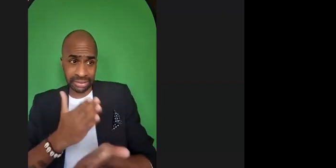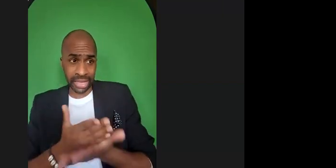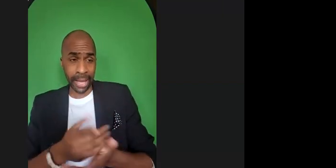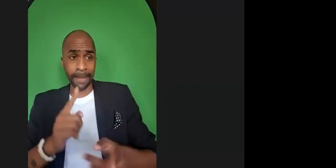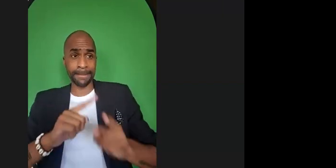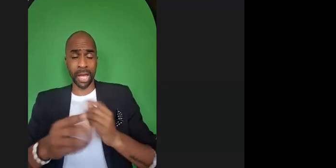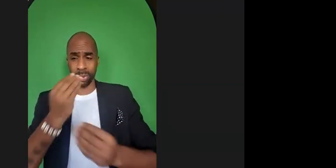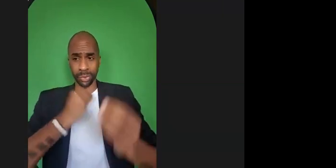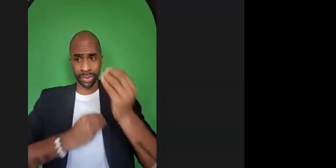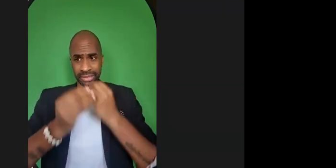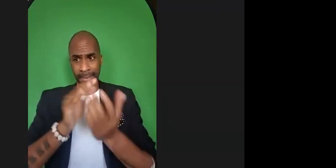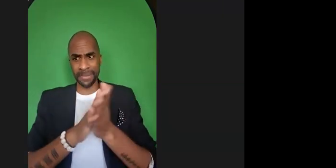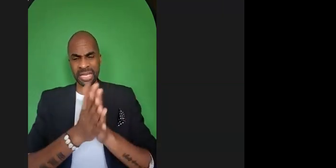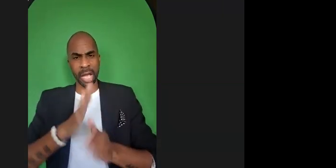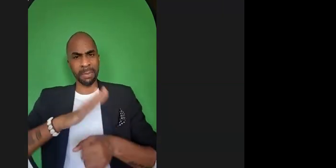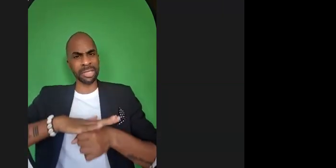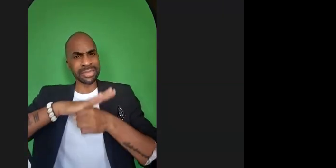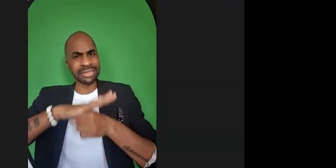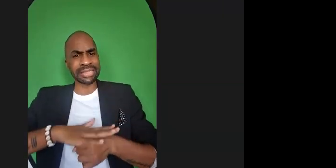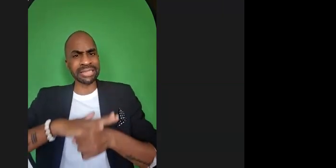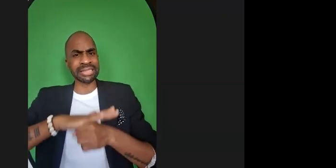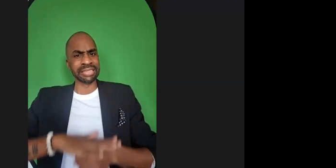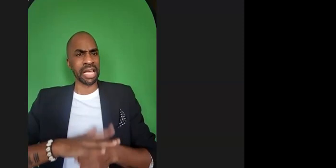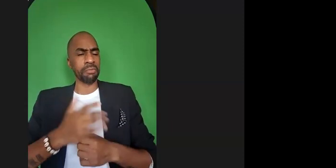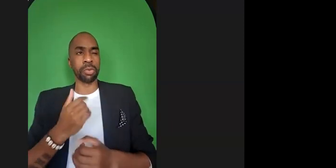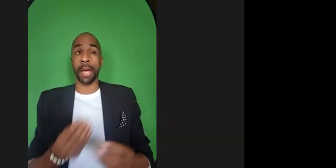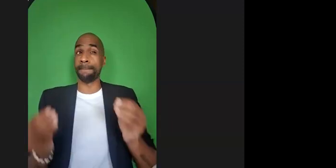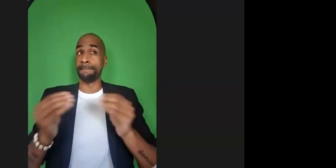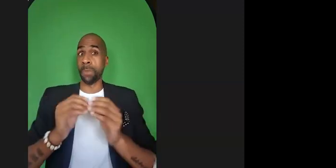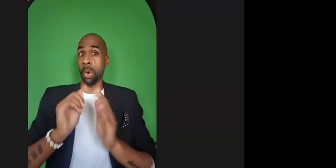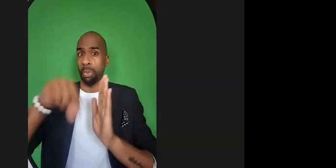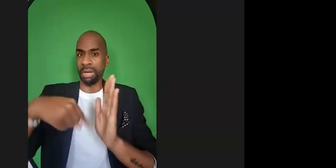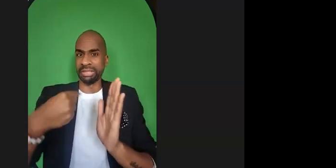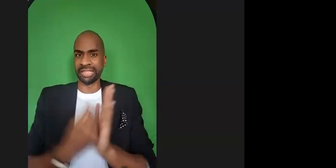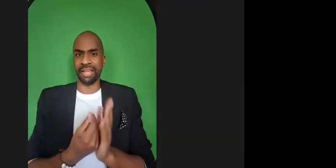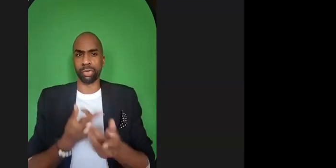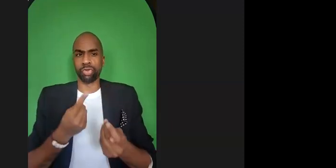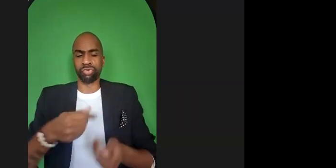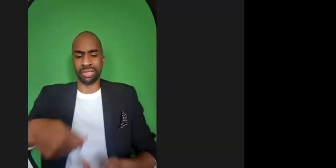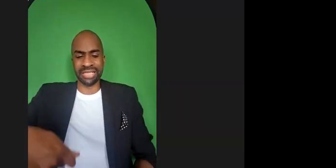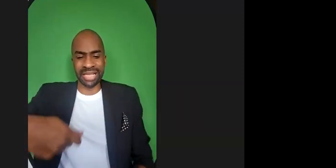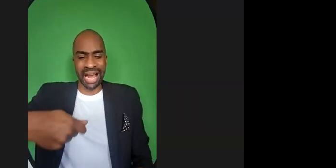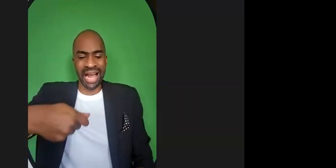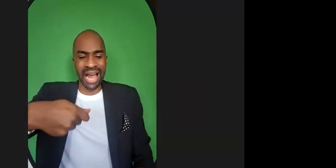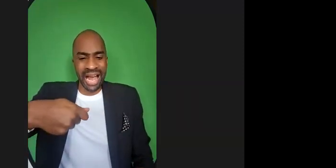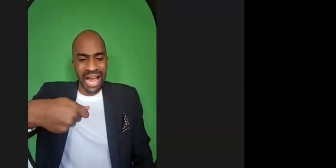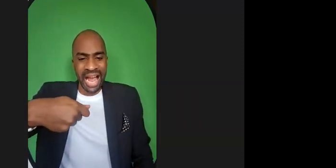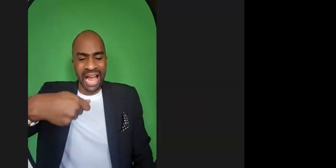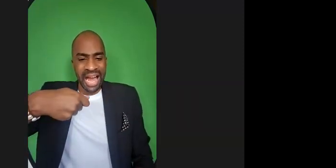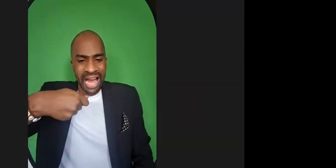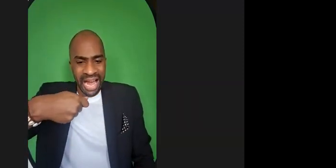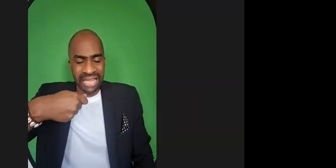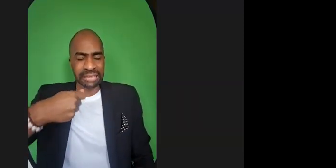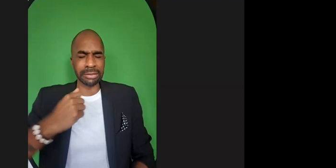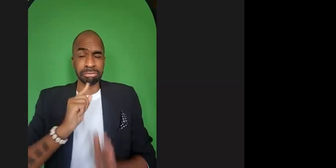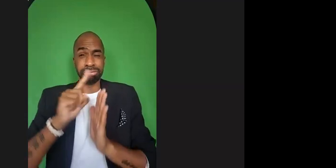And they're spending a lot of their time, more than an hour for each meal, trying to get the food in safely. And so in those